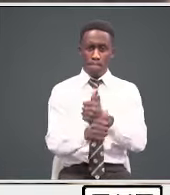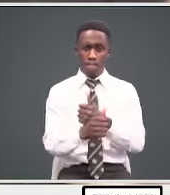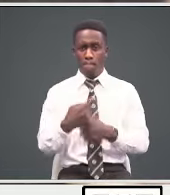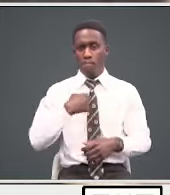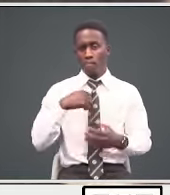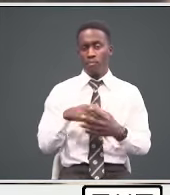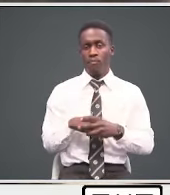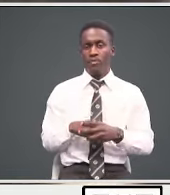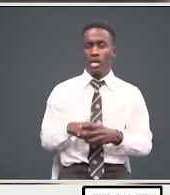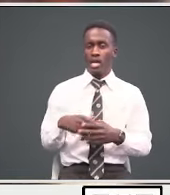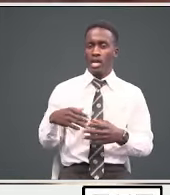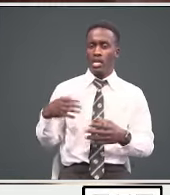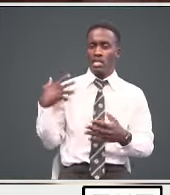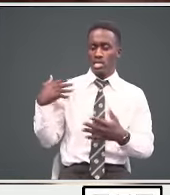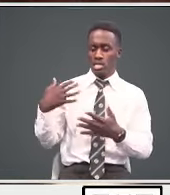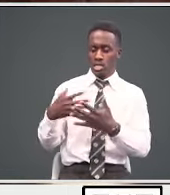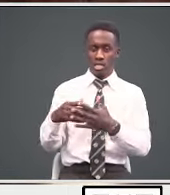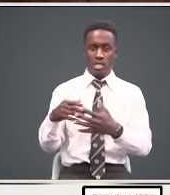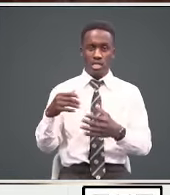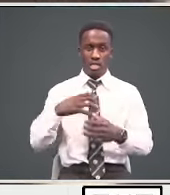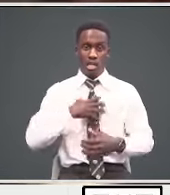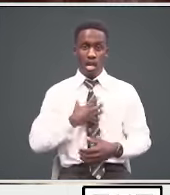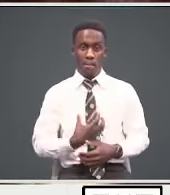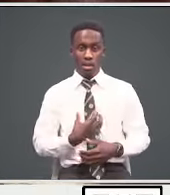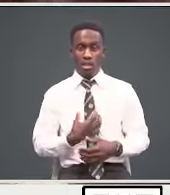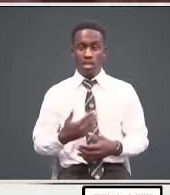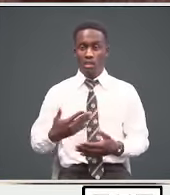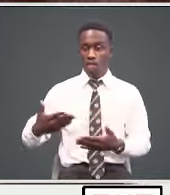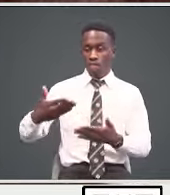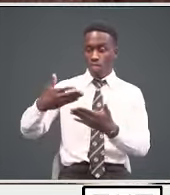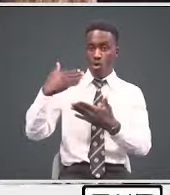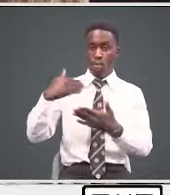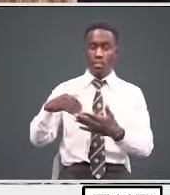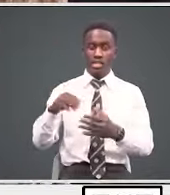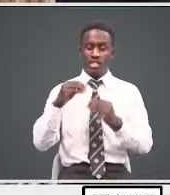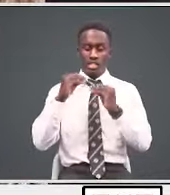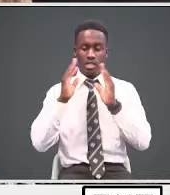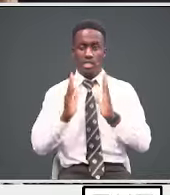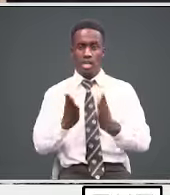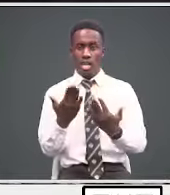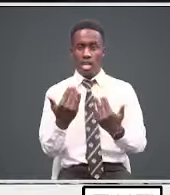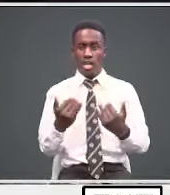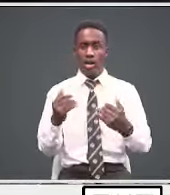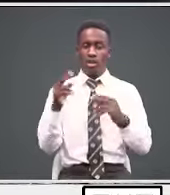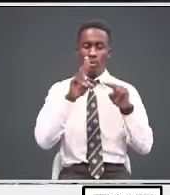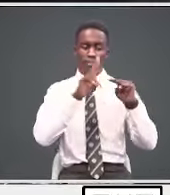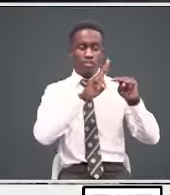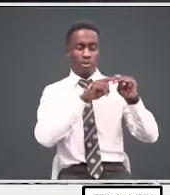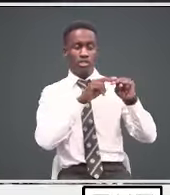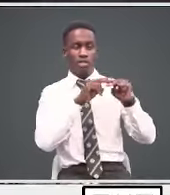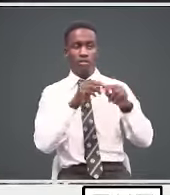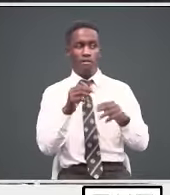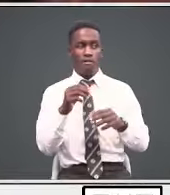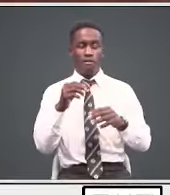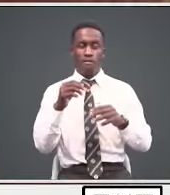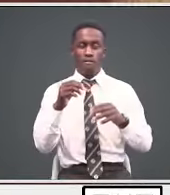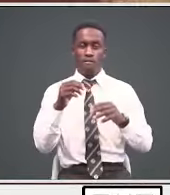Since her retirement in 2016, the former educator now turned farmer depends on small-scale farming for